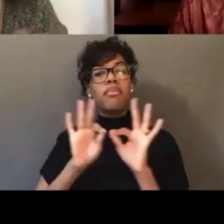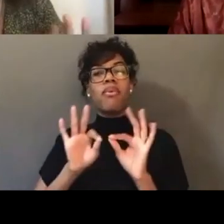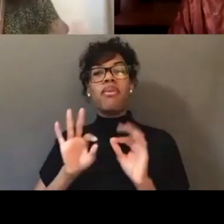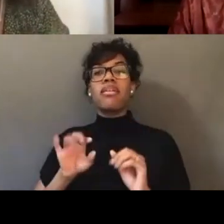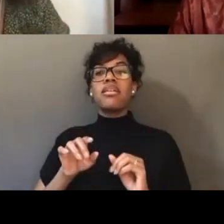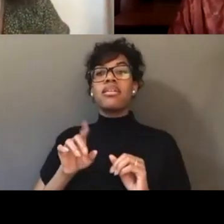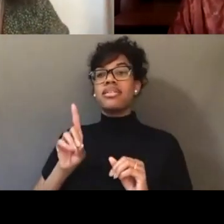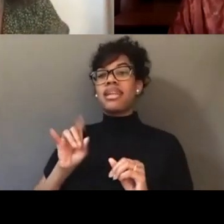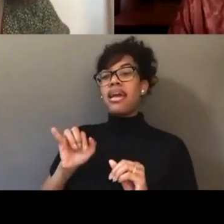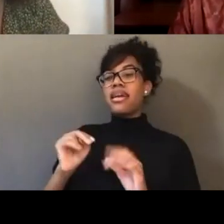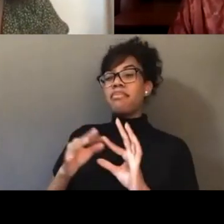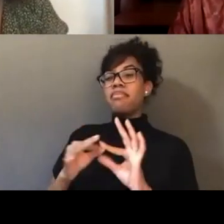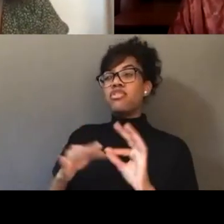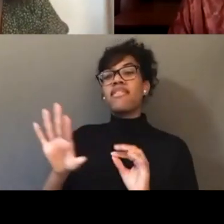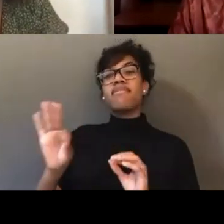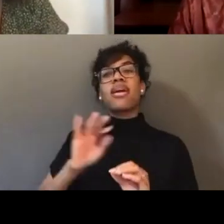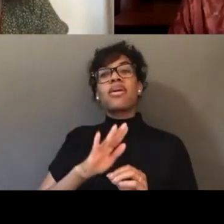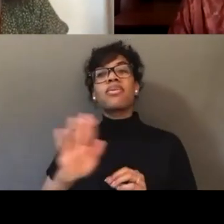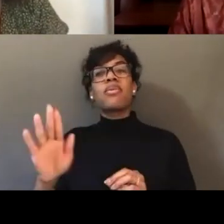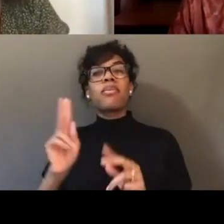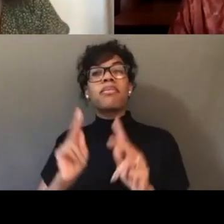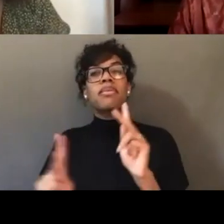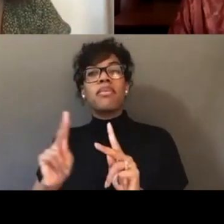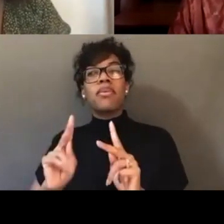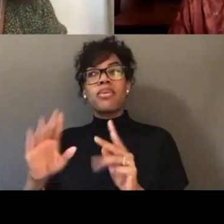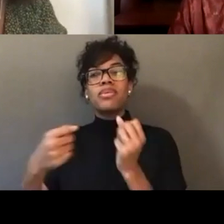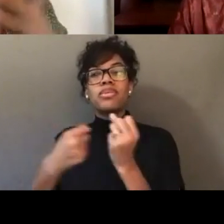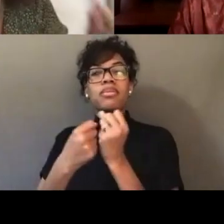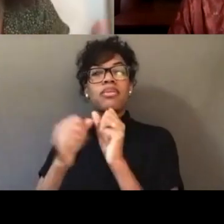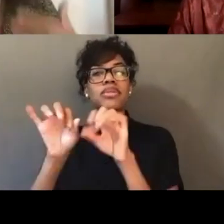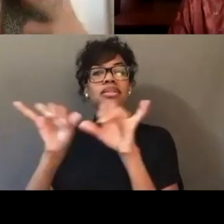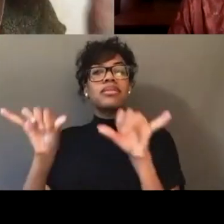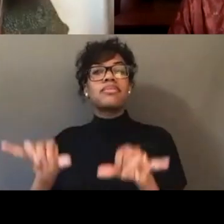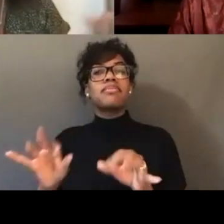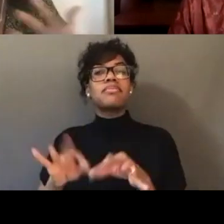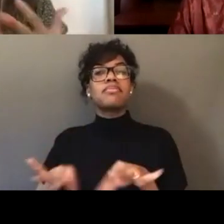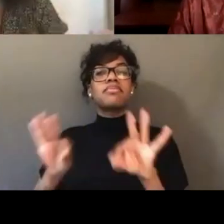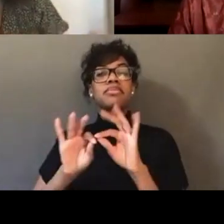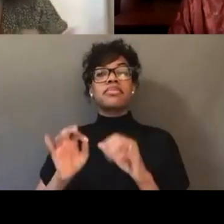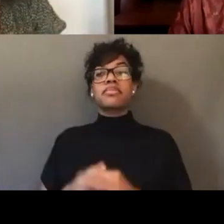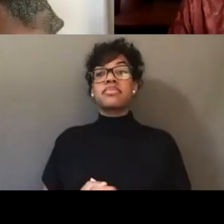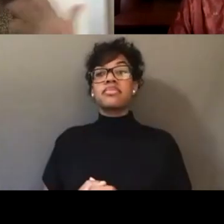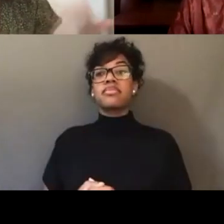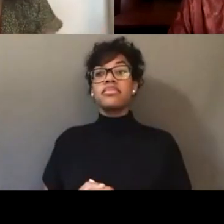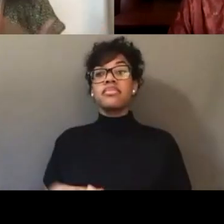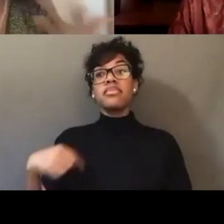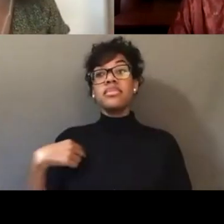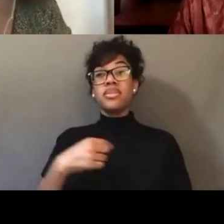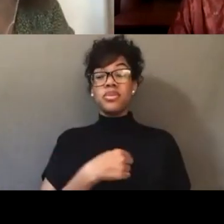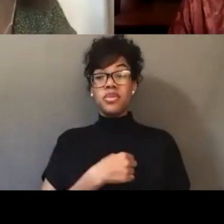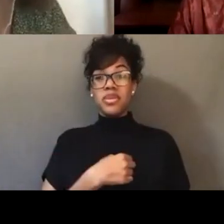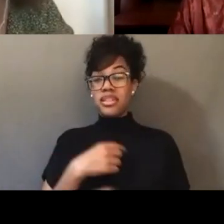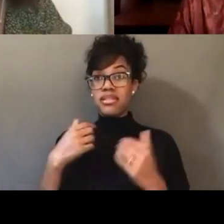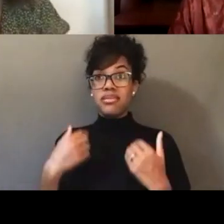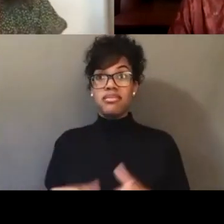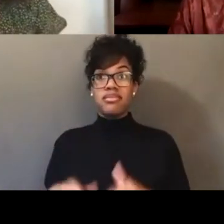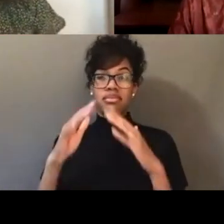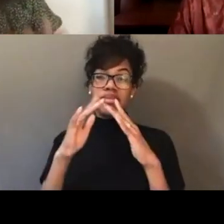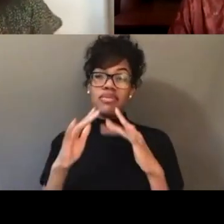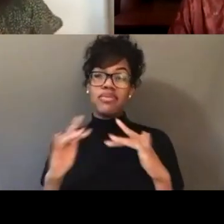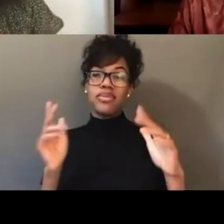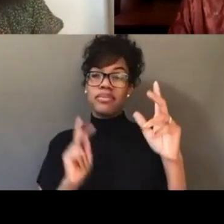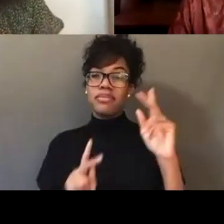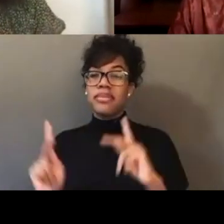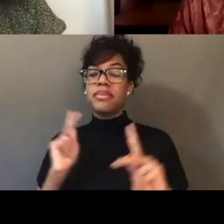We've called so many important names into this space. And we are all this wonderful tapestry of the people we've known,